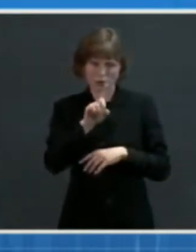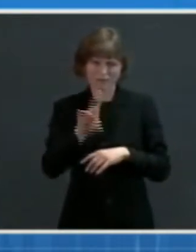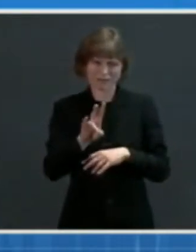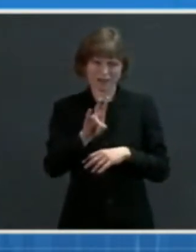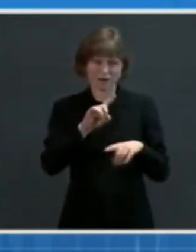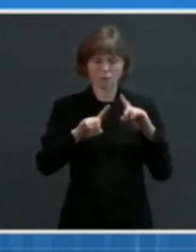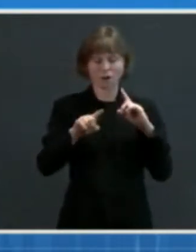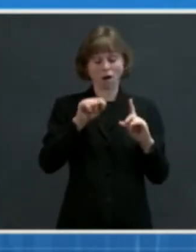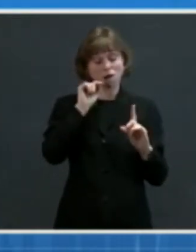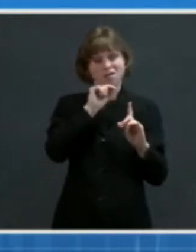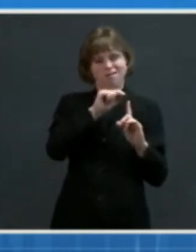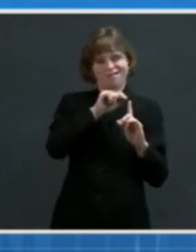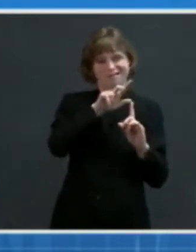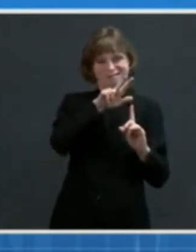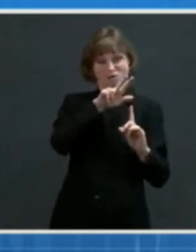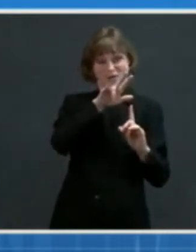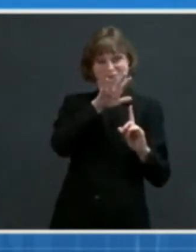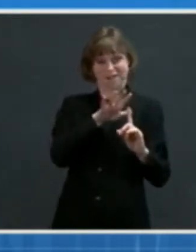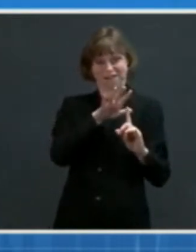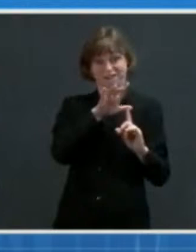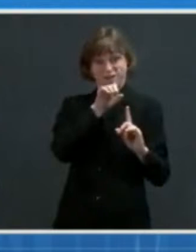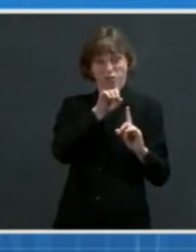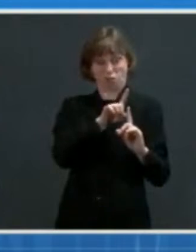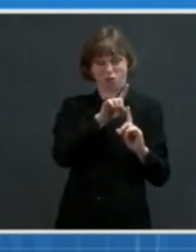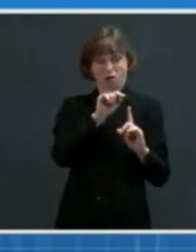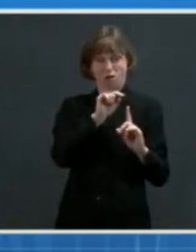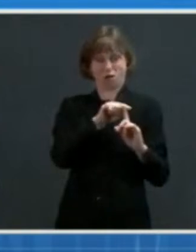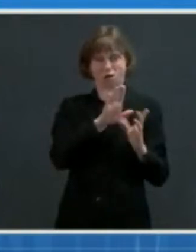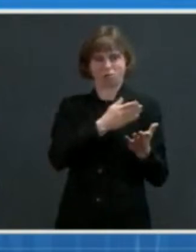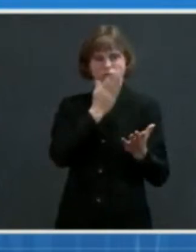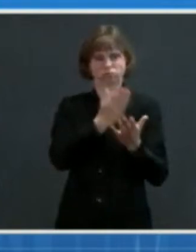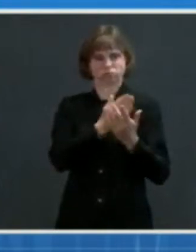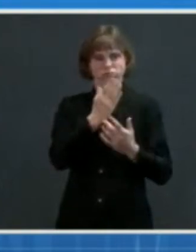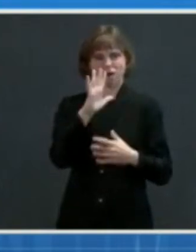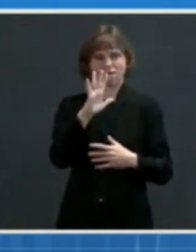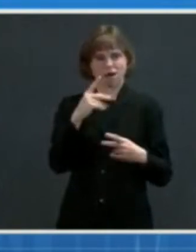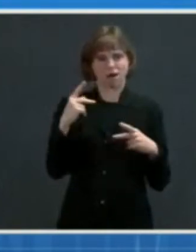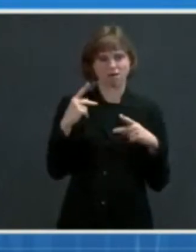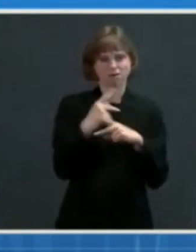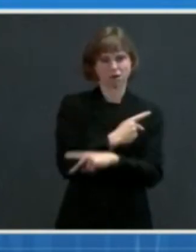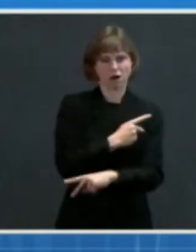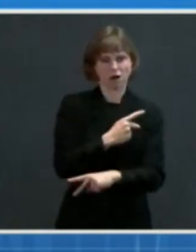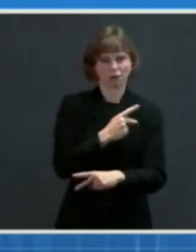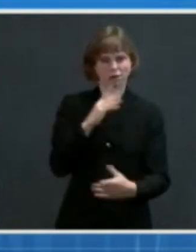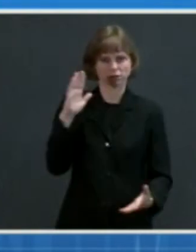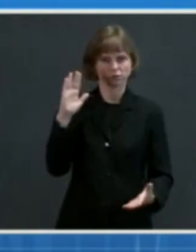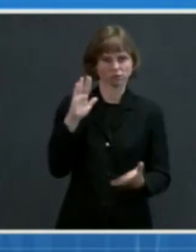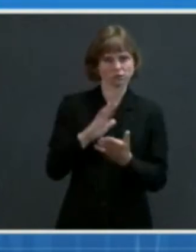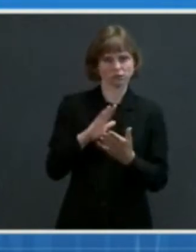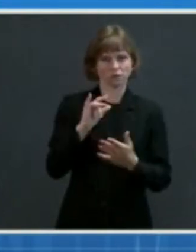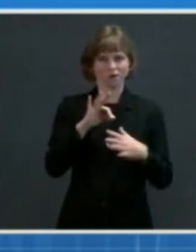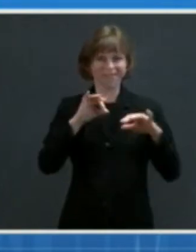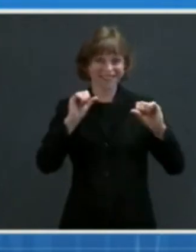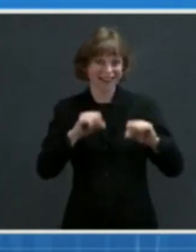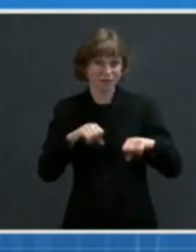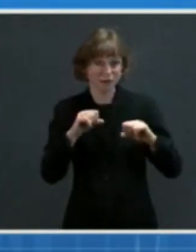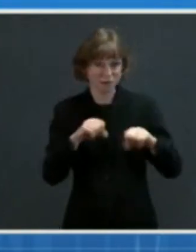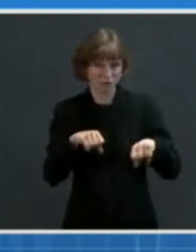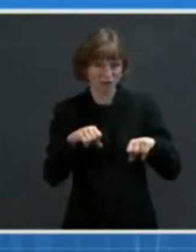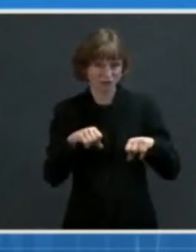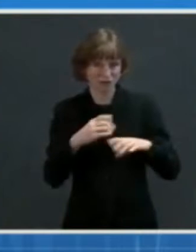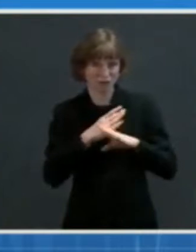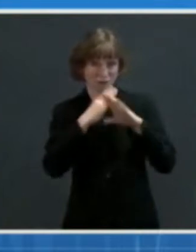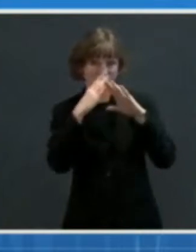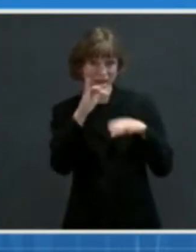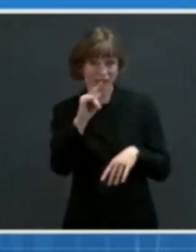with the 351, he demonstrated a 5-fold diminution of capability of blocking